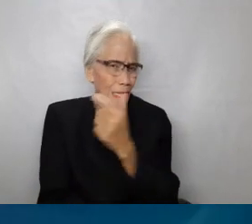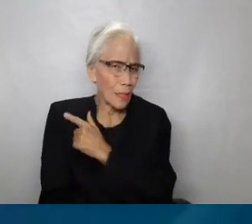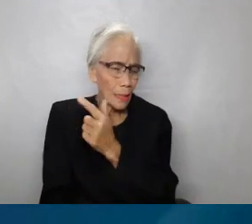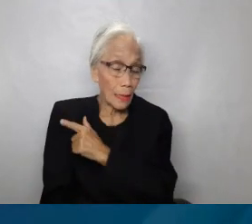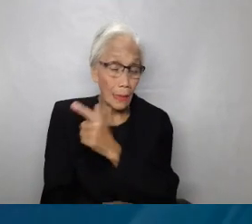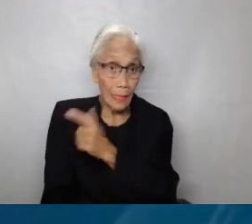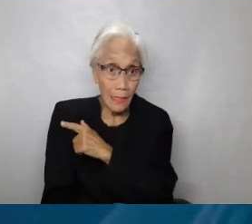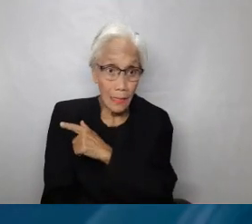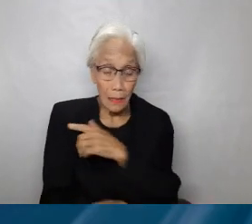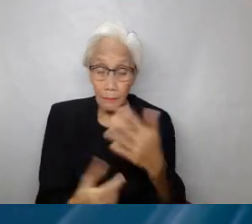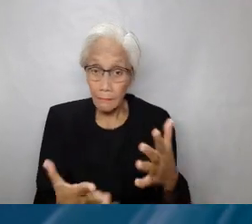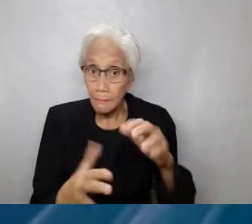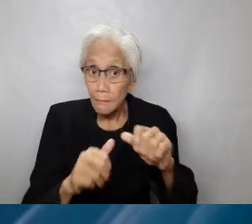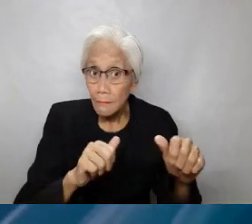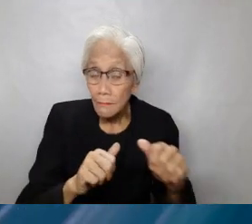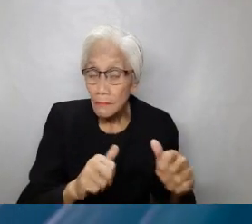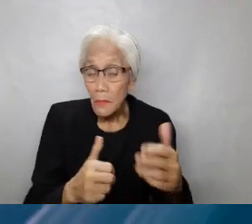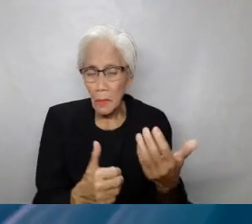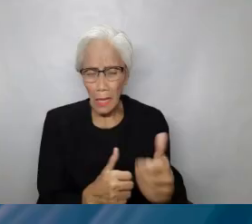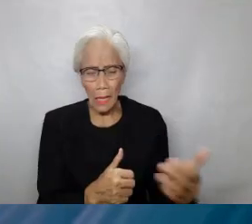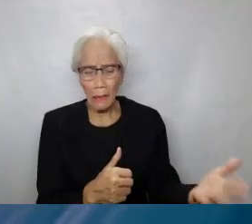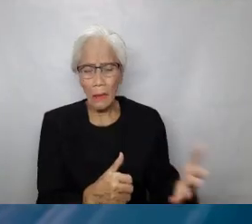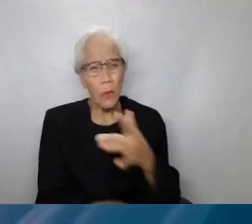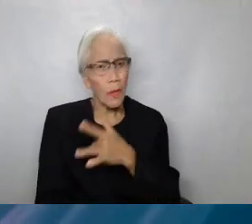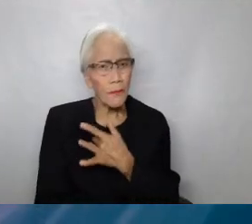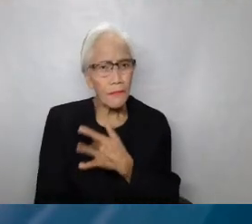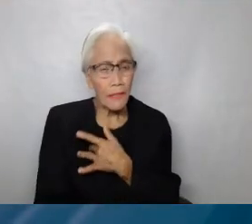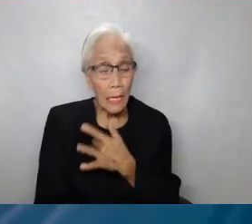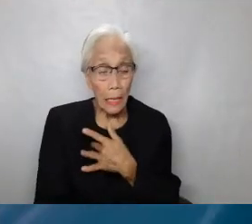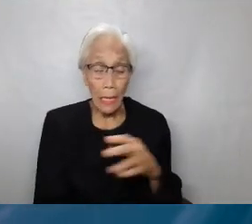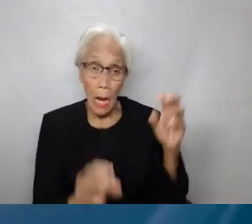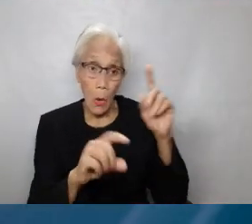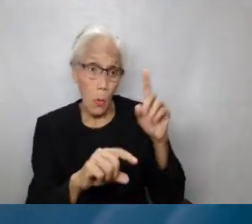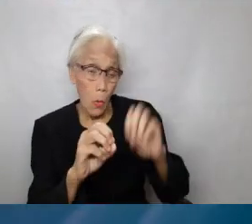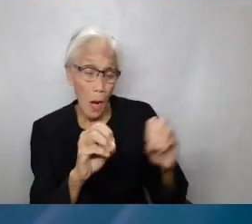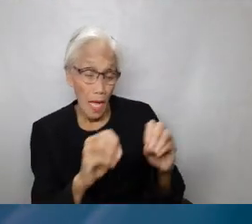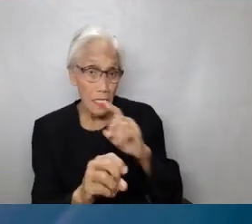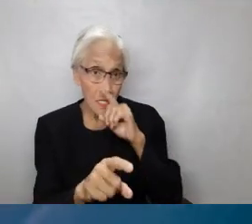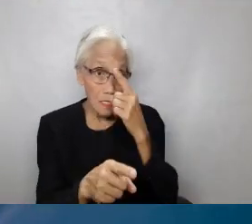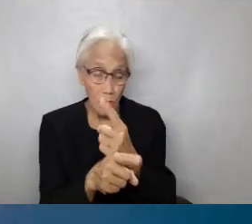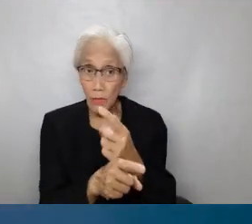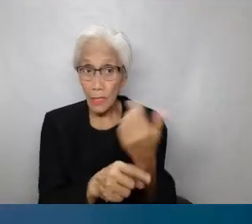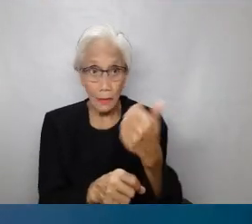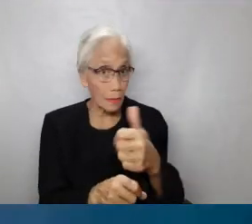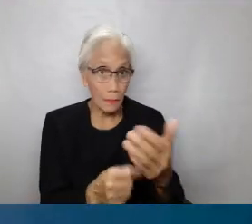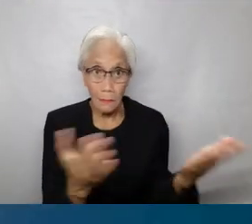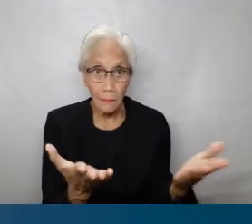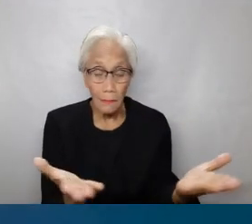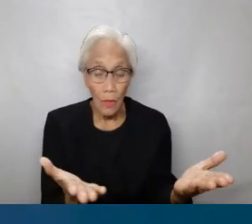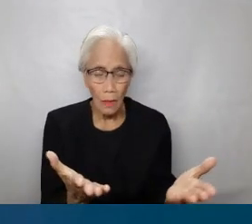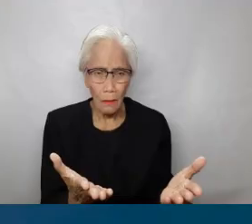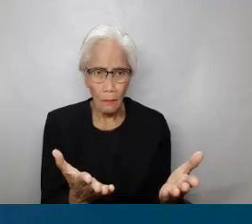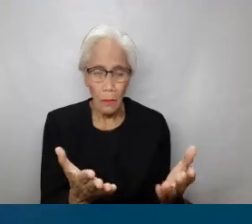a lazy acceptance of anything. Tolerance is not a feeling that there can't be